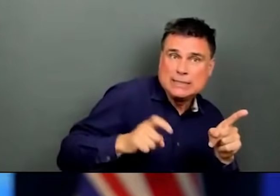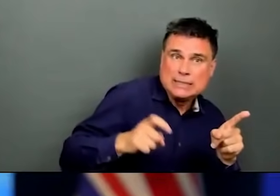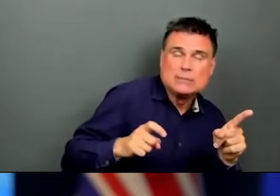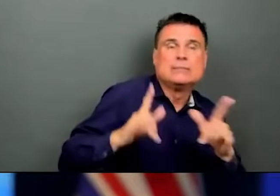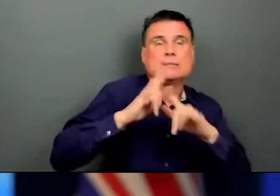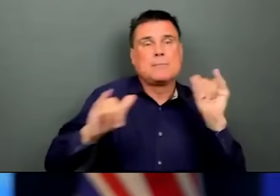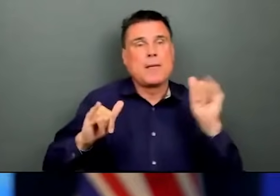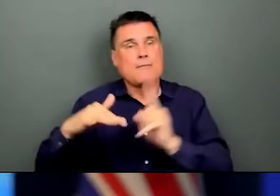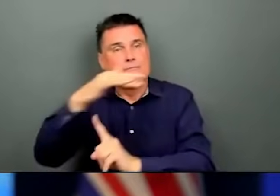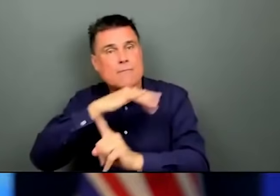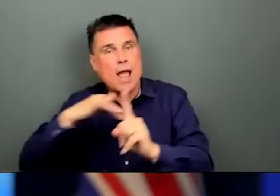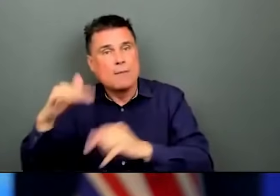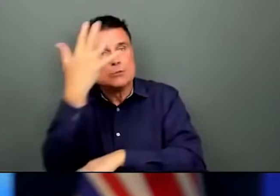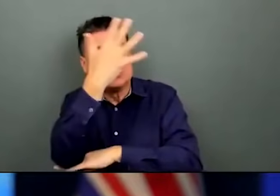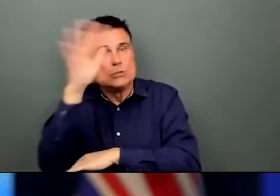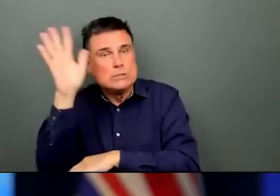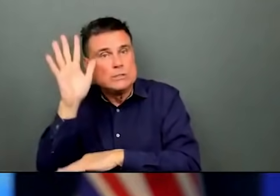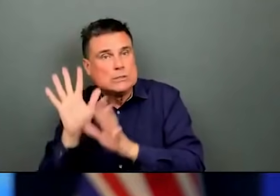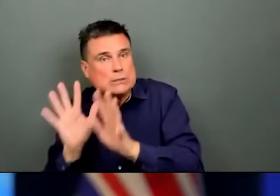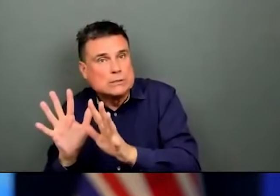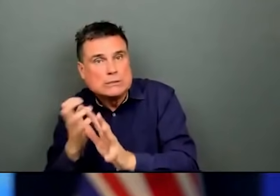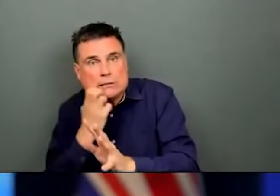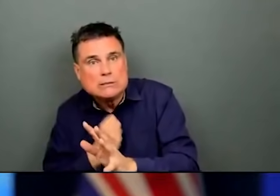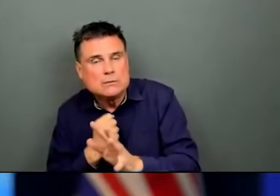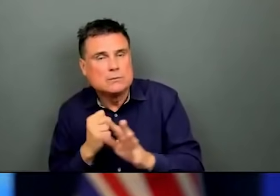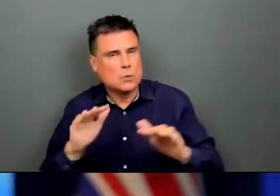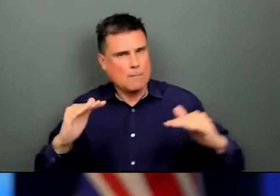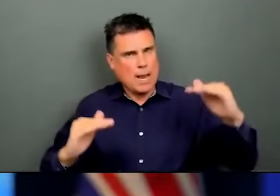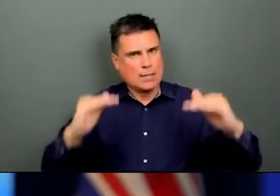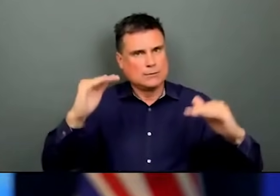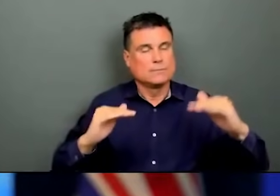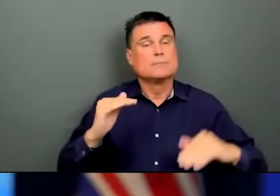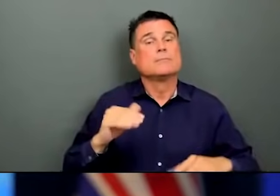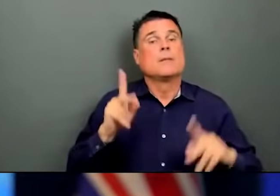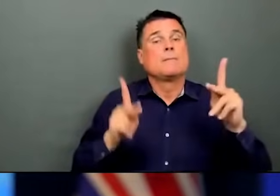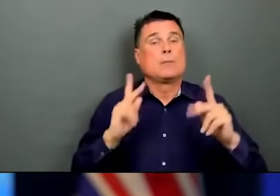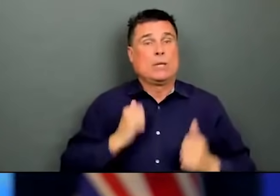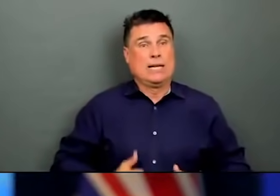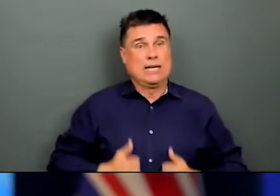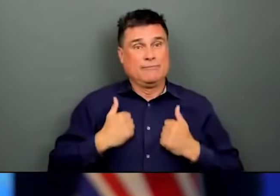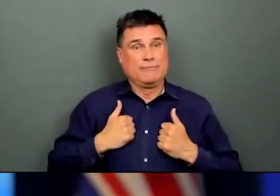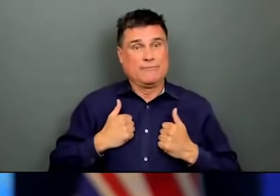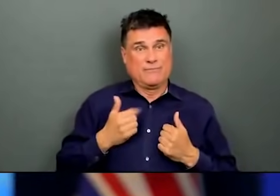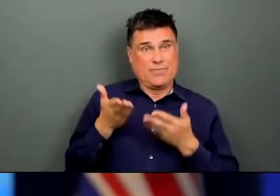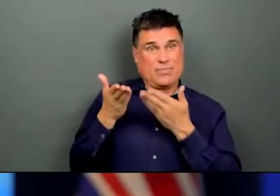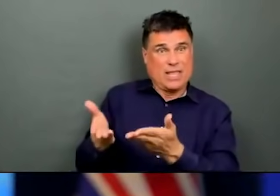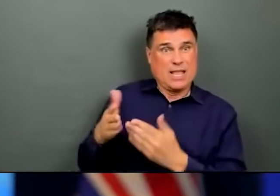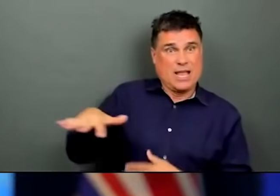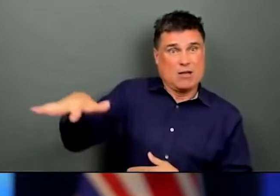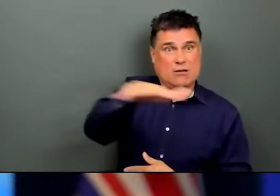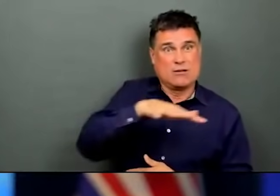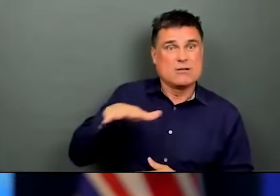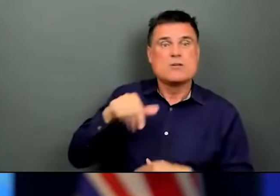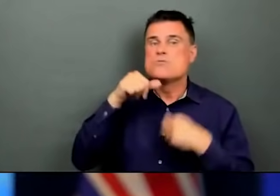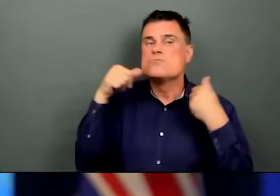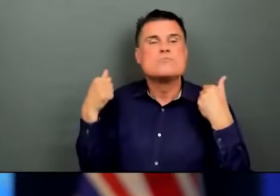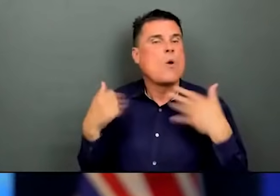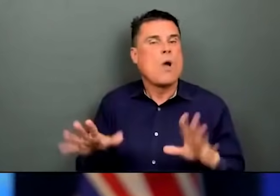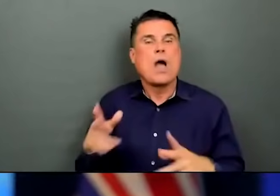millennia, do not want to see them despoiled. They want to manage them as they have for centuries, and I think it's appropriate that we let them do